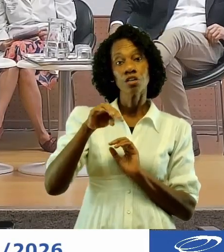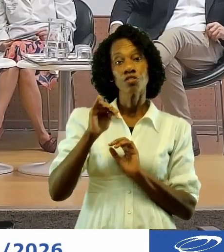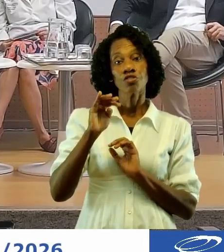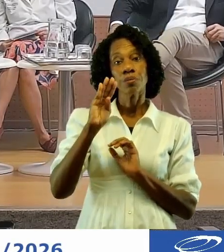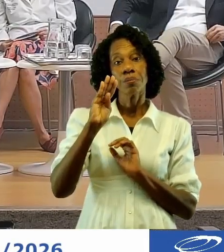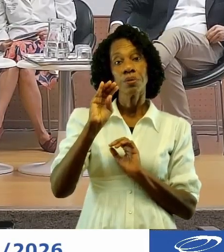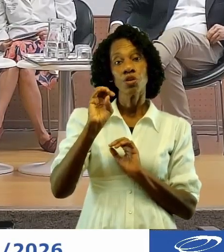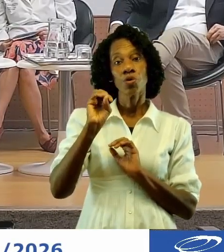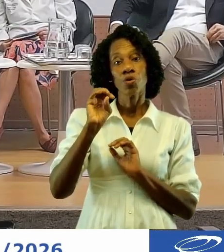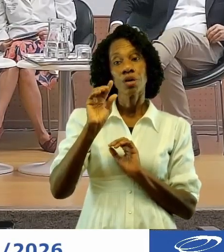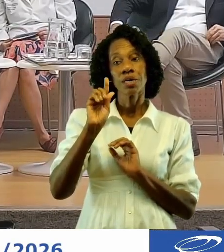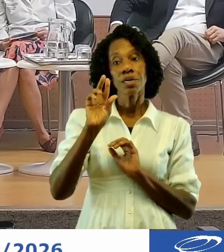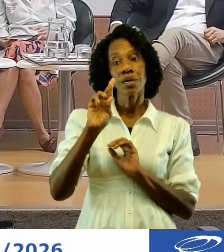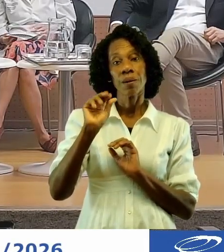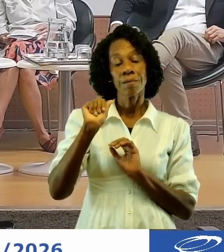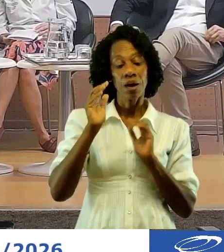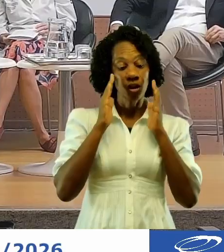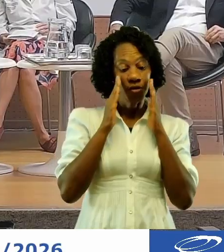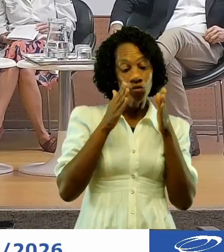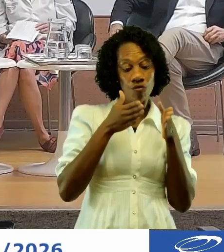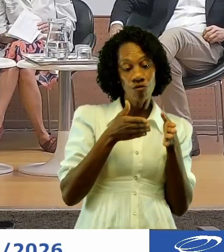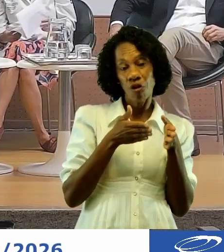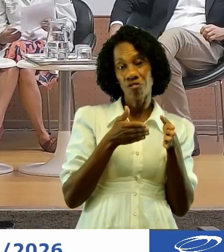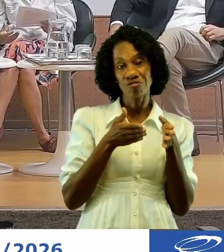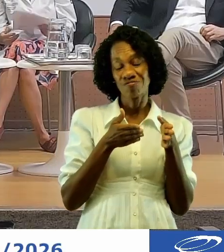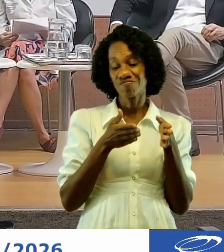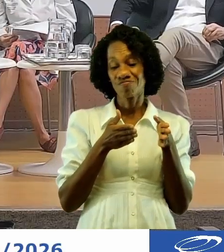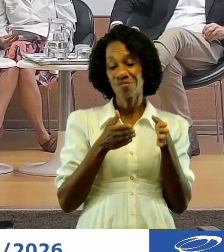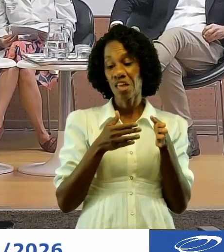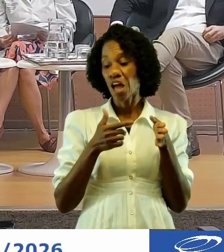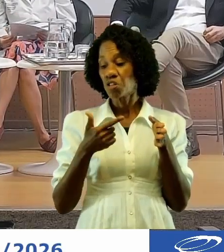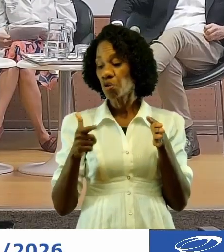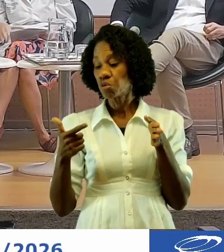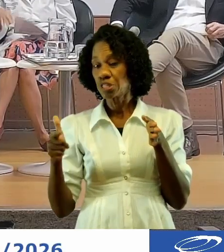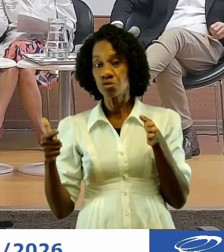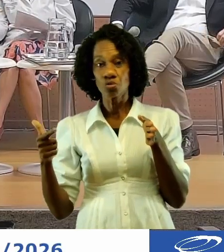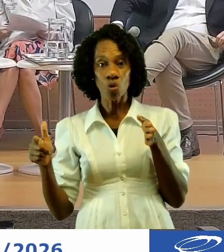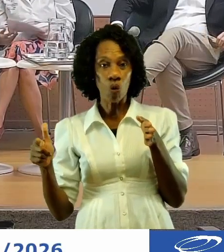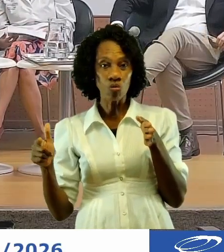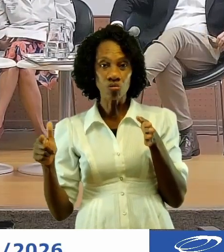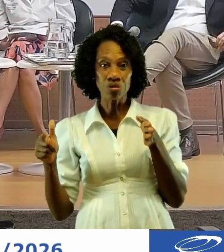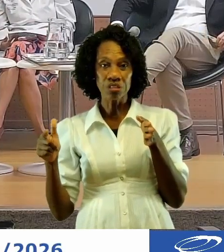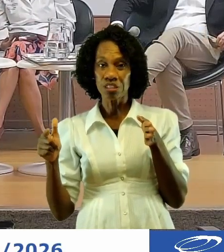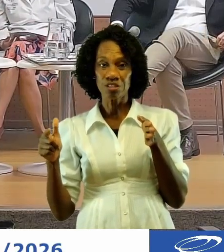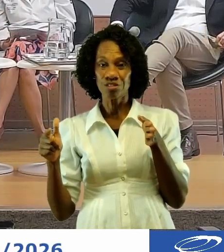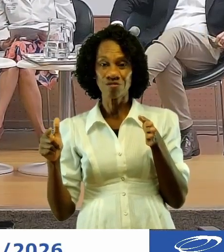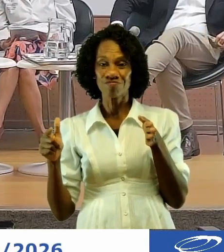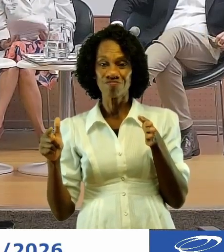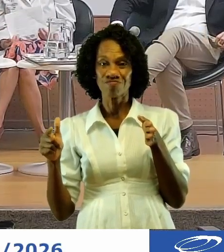e não consideraria essas outras possibilidades